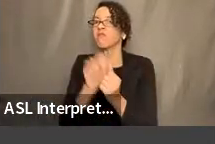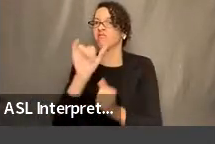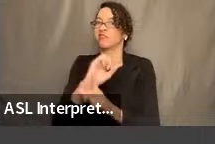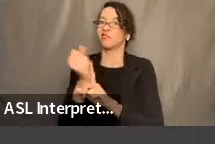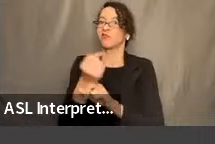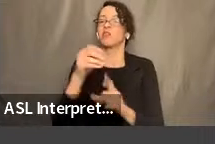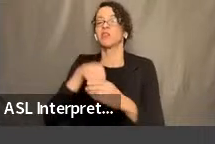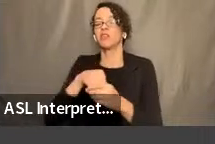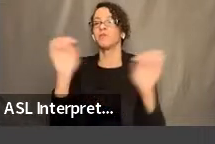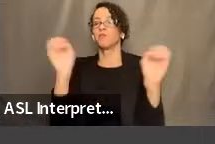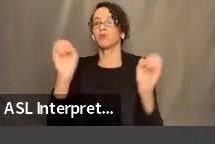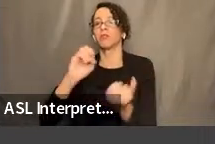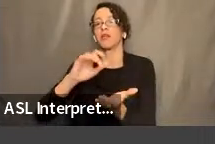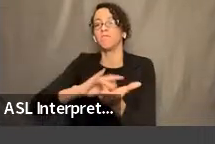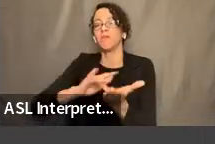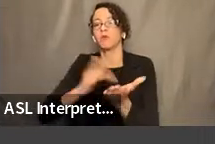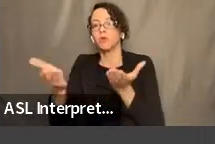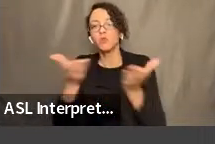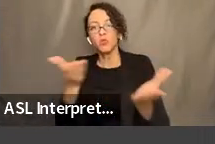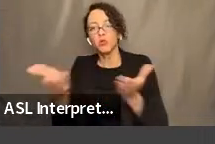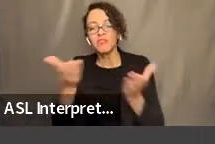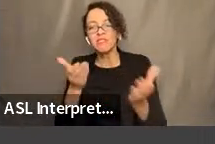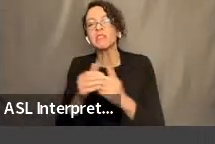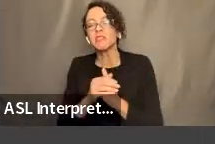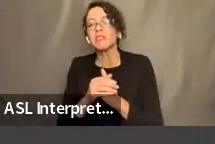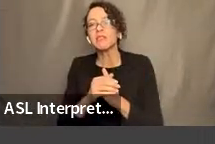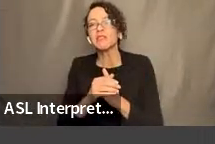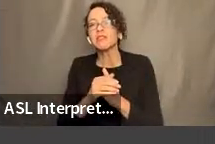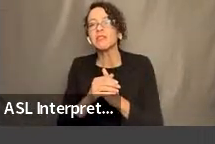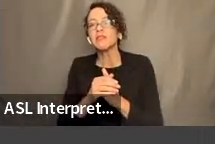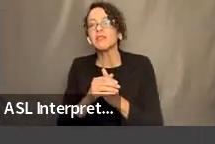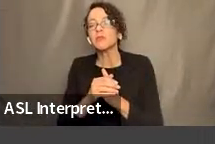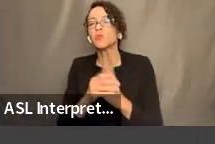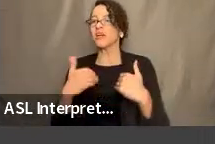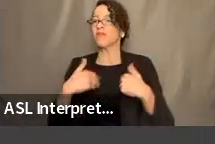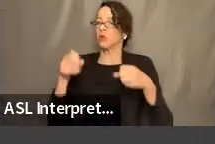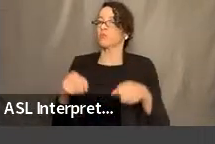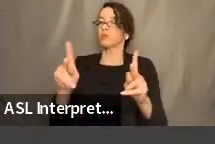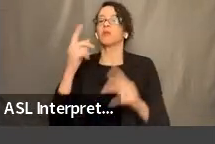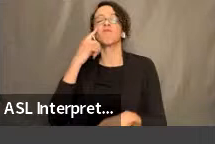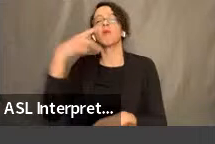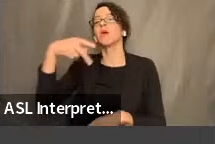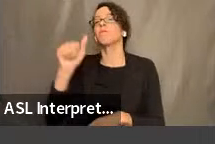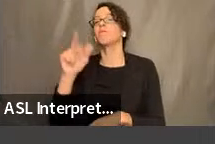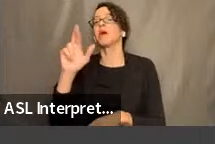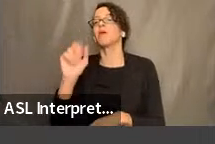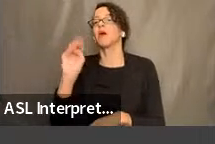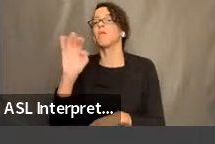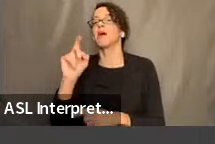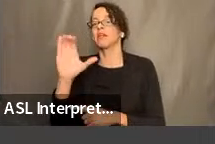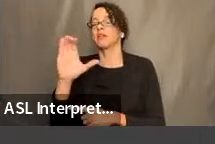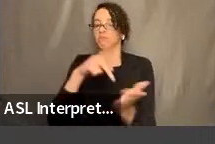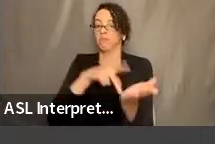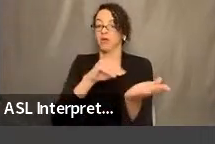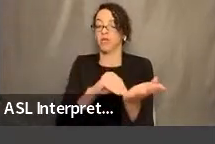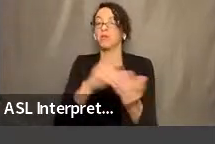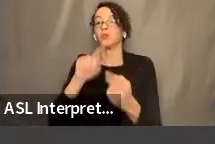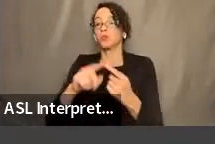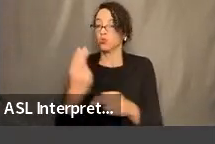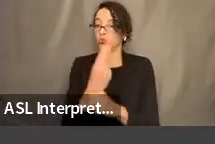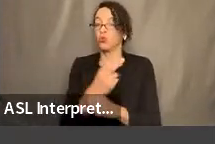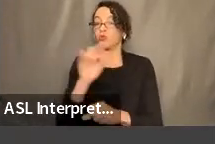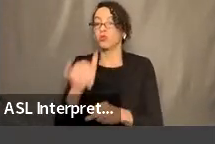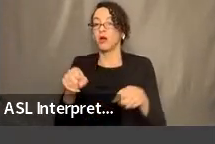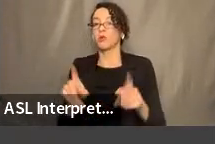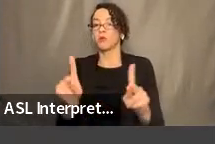EMT or paramedic to use this career as a launching board for something else. Firefighter,